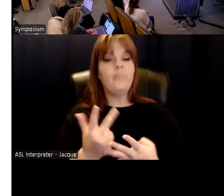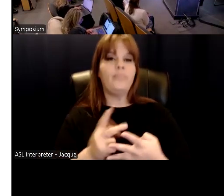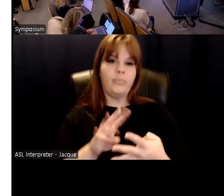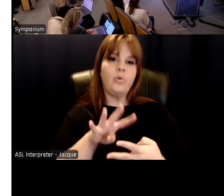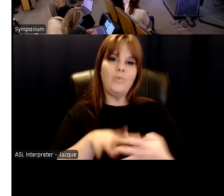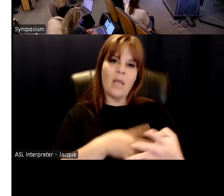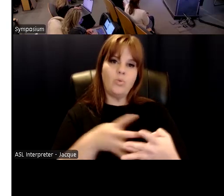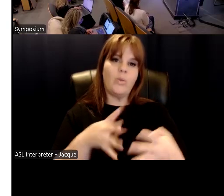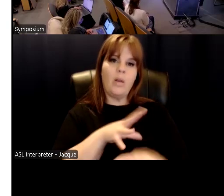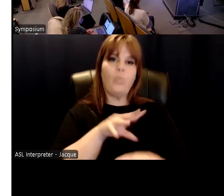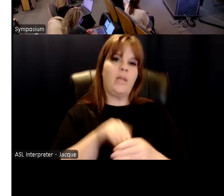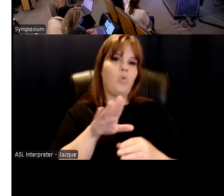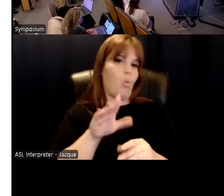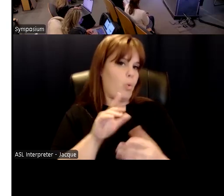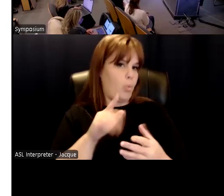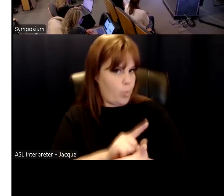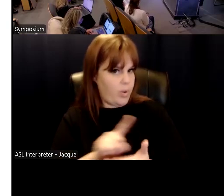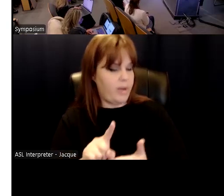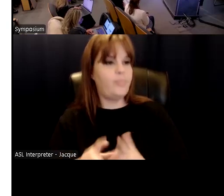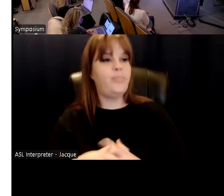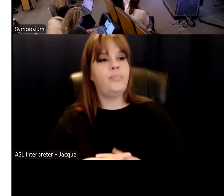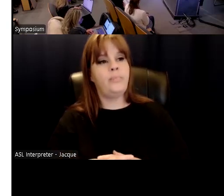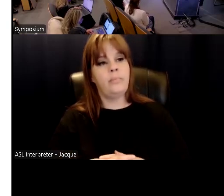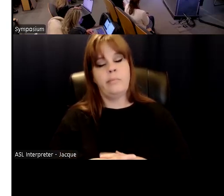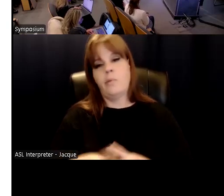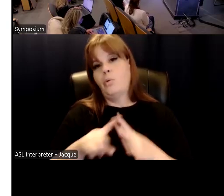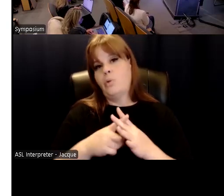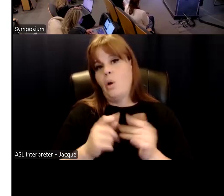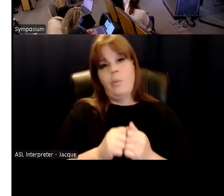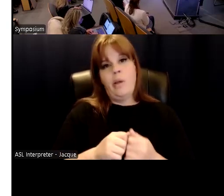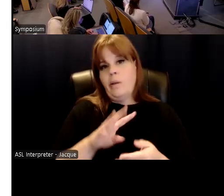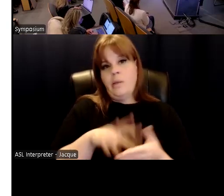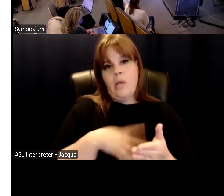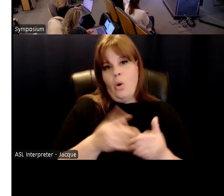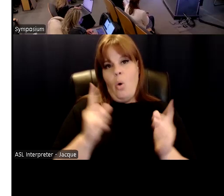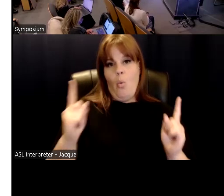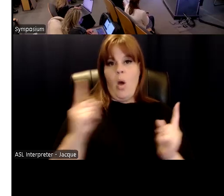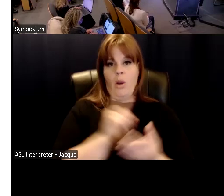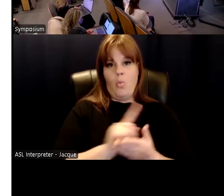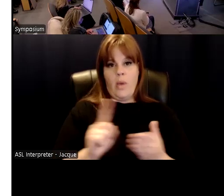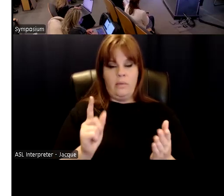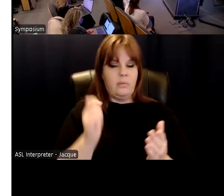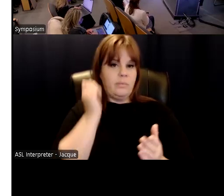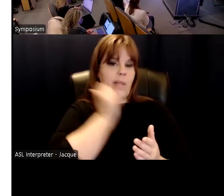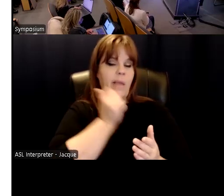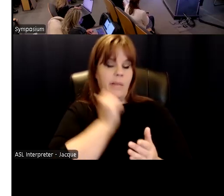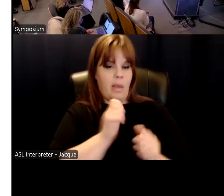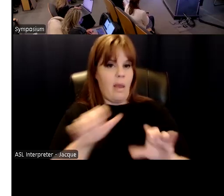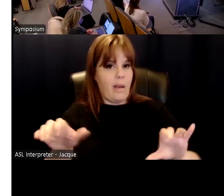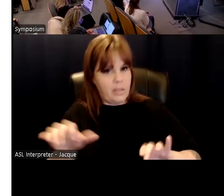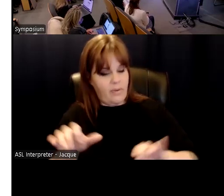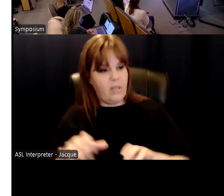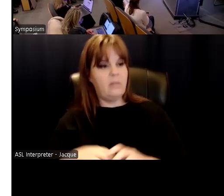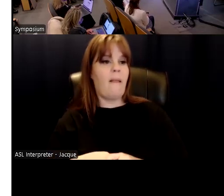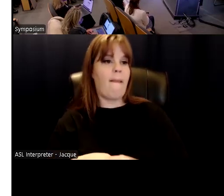week. So you can start with scheduling out a week's worth of daily activities where you would want to have